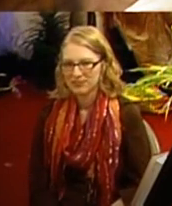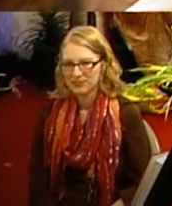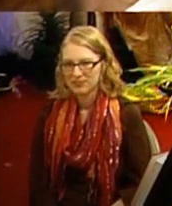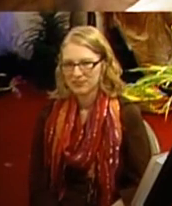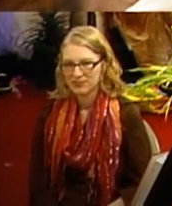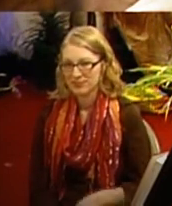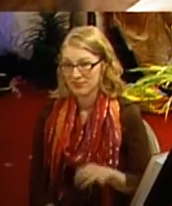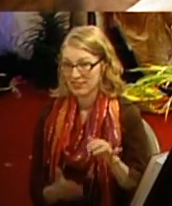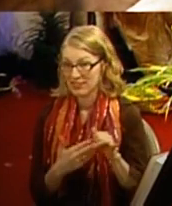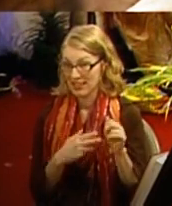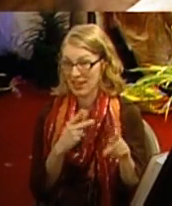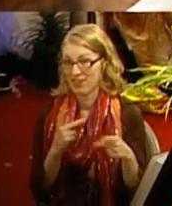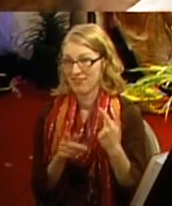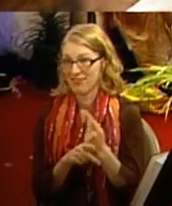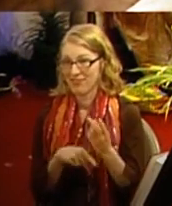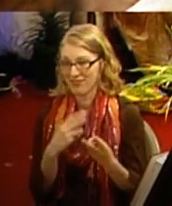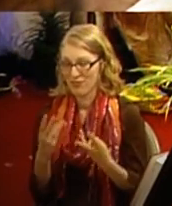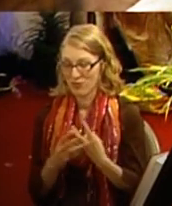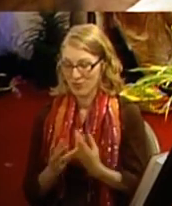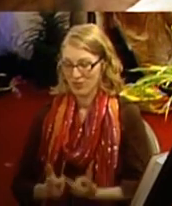Is that the kind of world we live in?